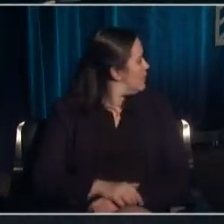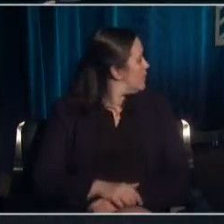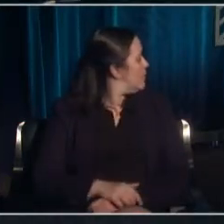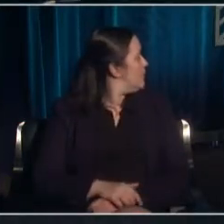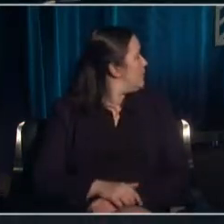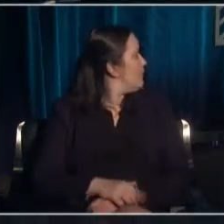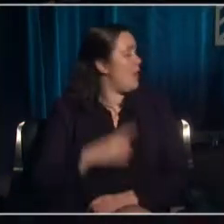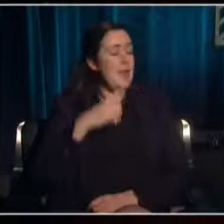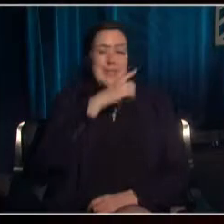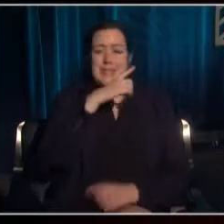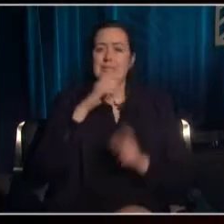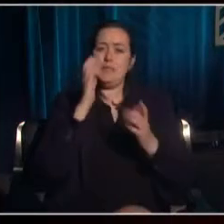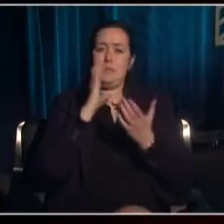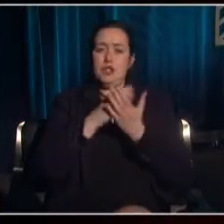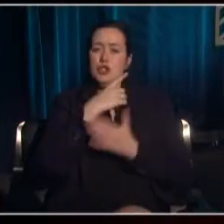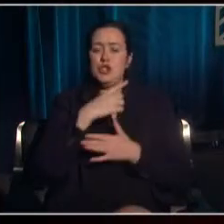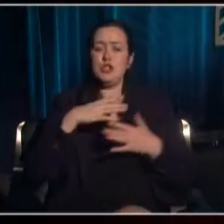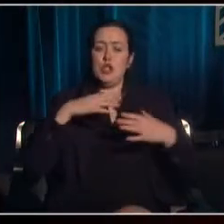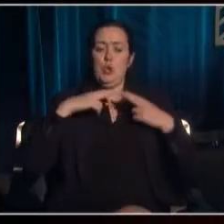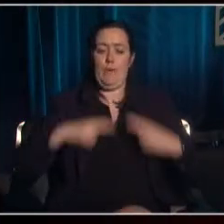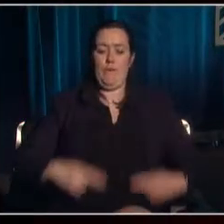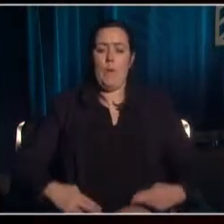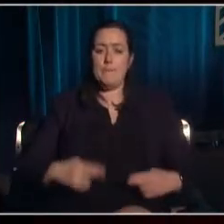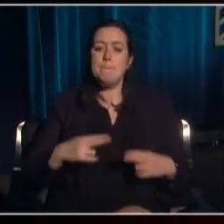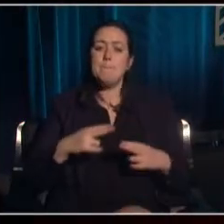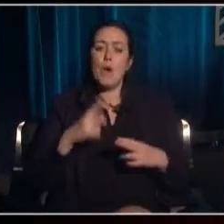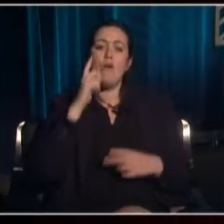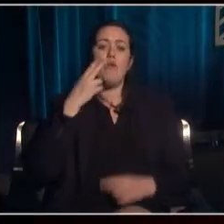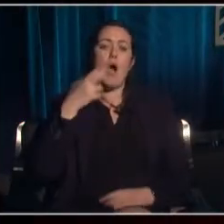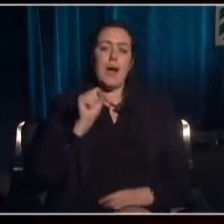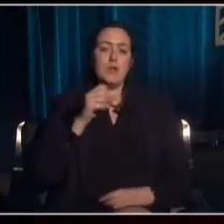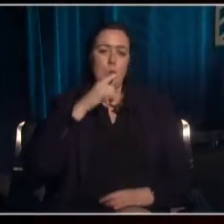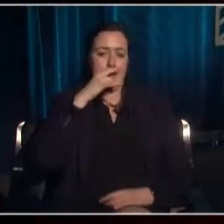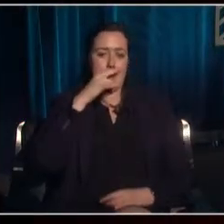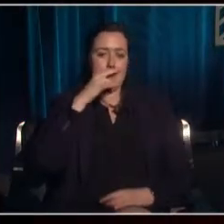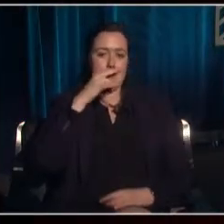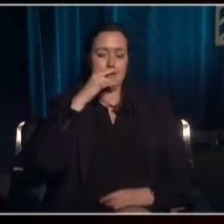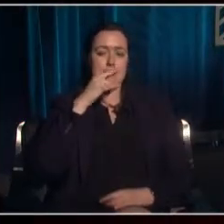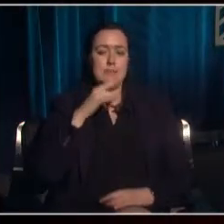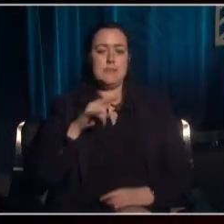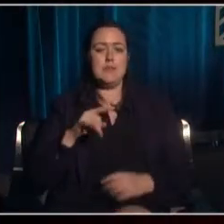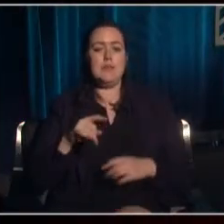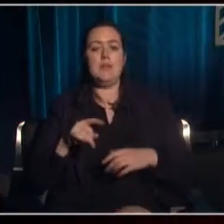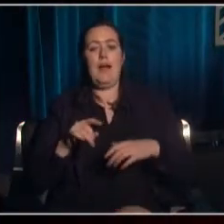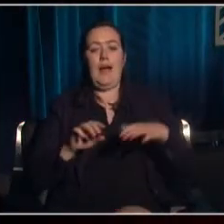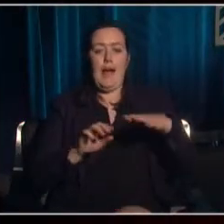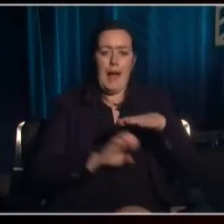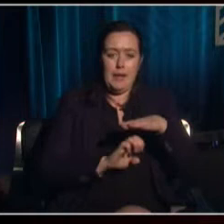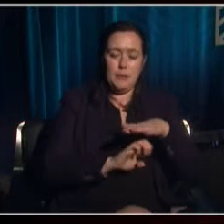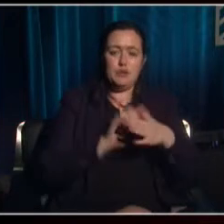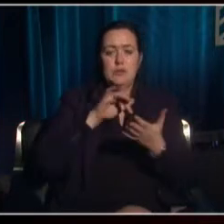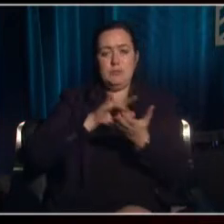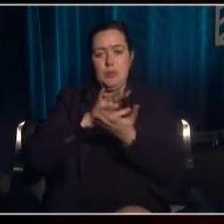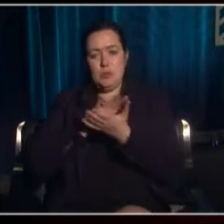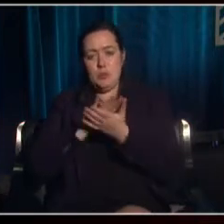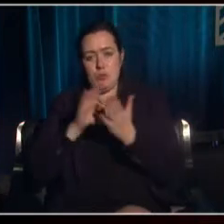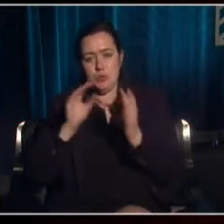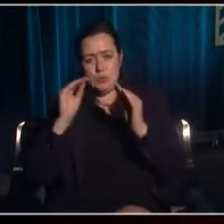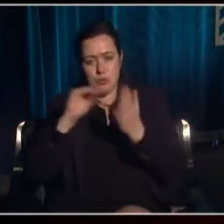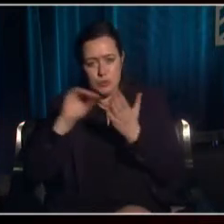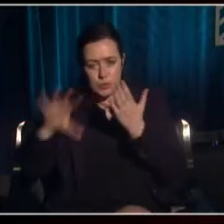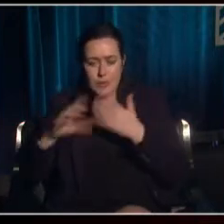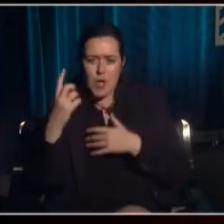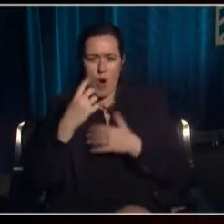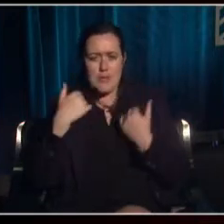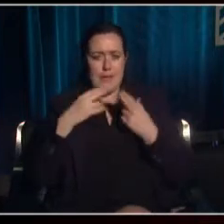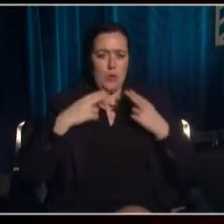and approved by the Minister of Education in Afghanistan for high school kids and also primary and middle school students. Obviously, always there's a uniform for